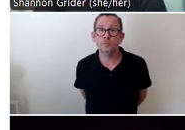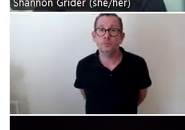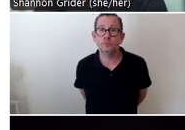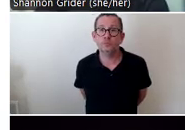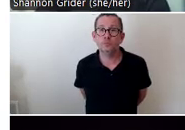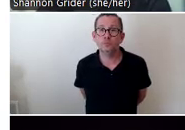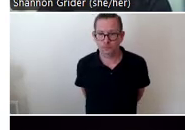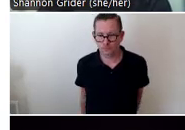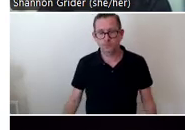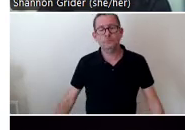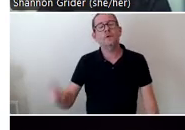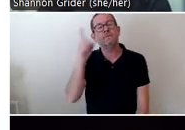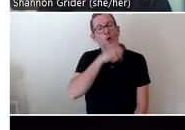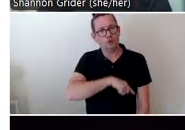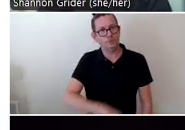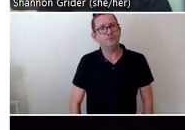True or false?